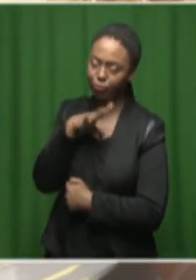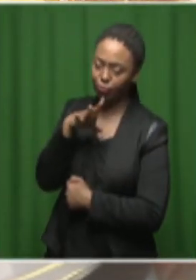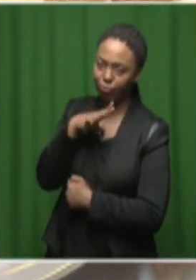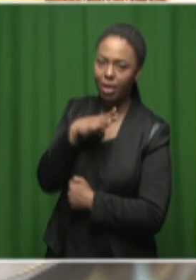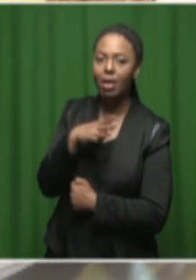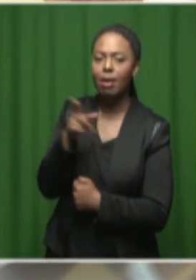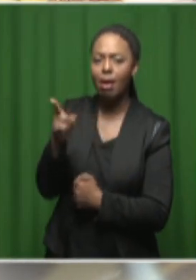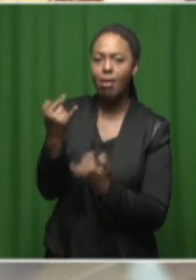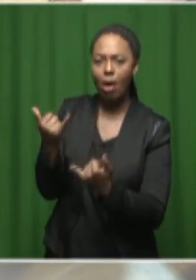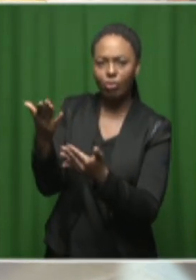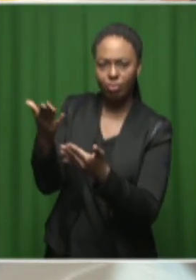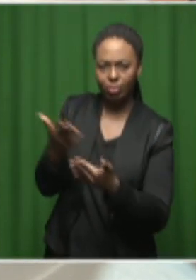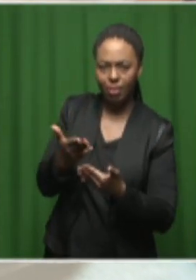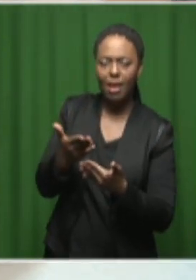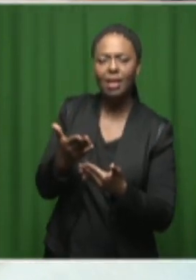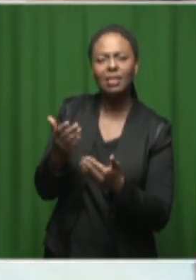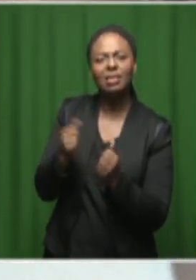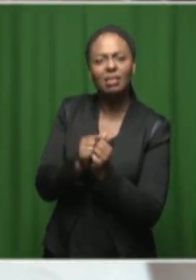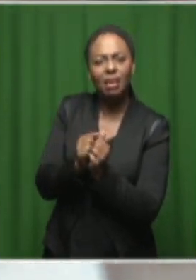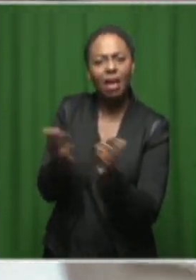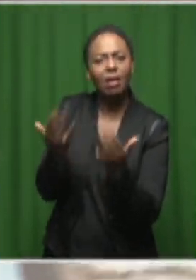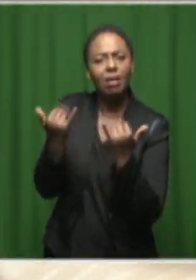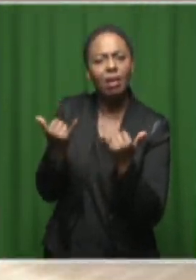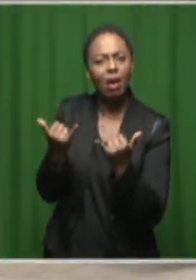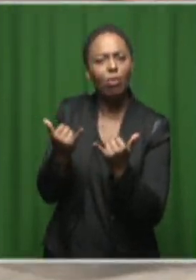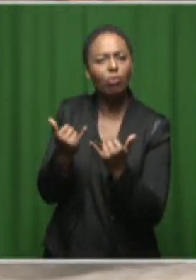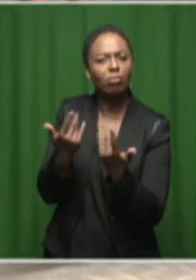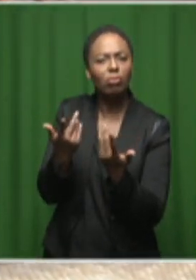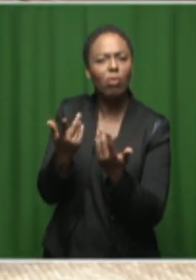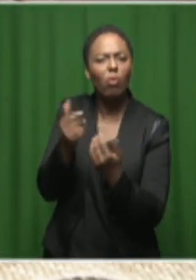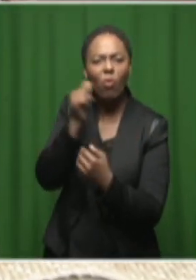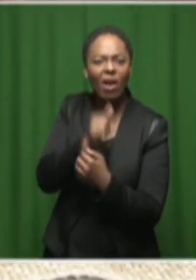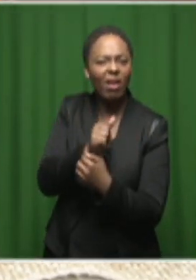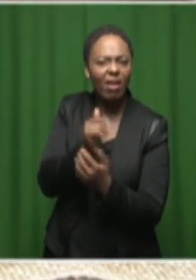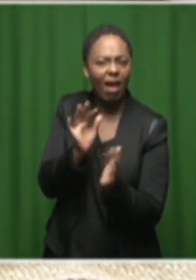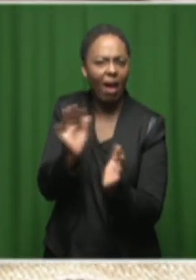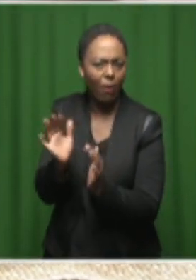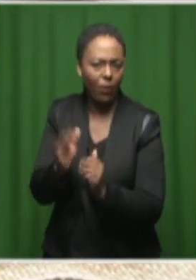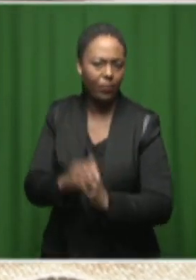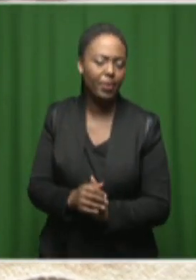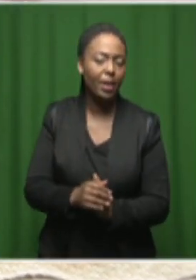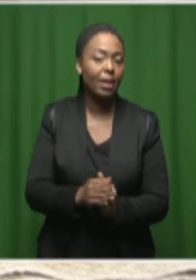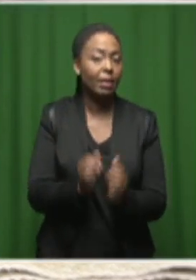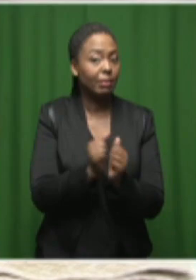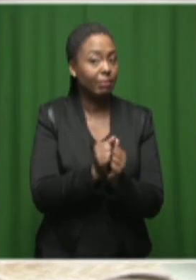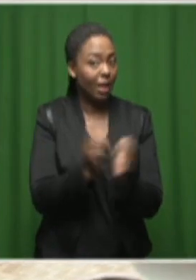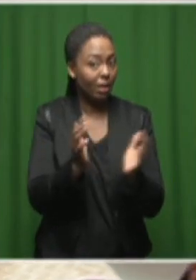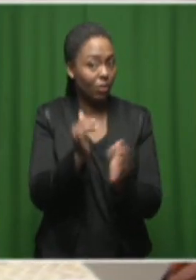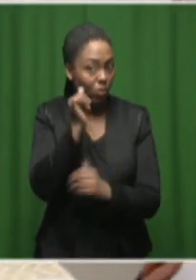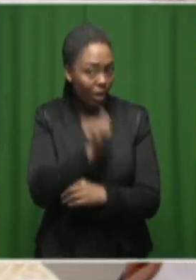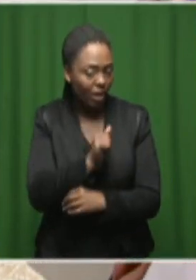now start with how and when the journey started for you. So my journey started in